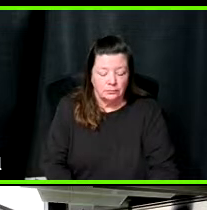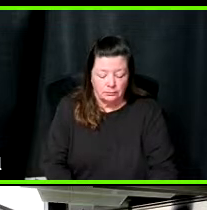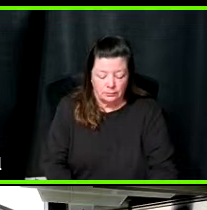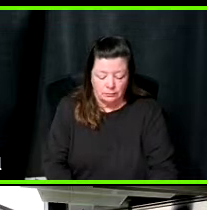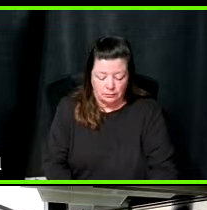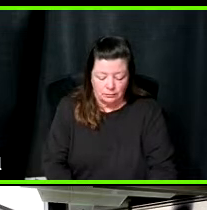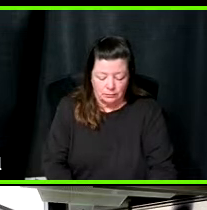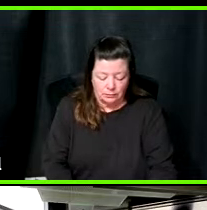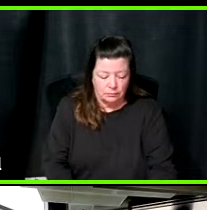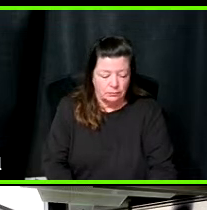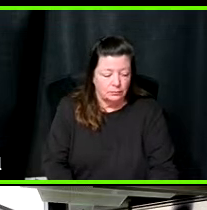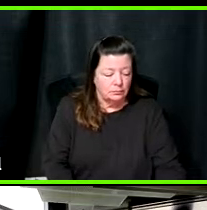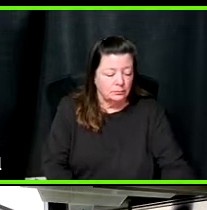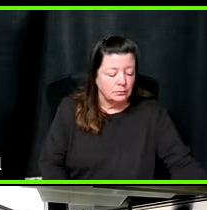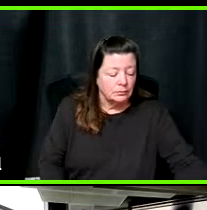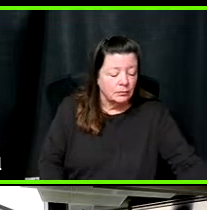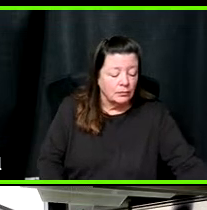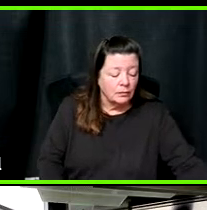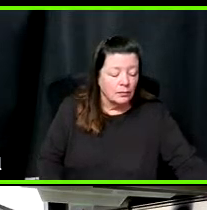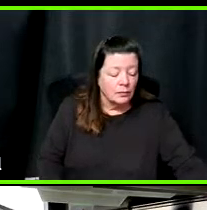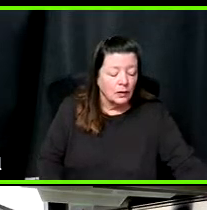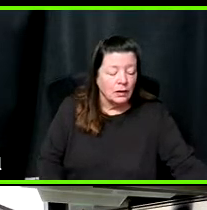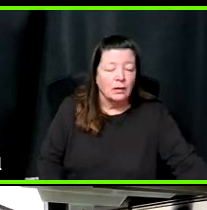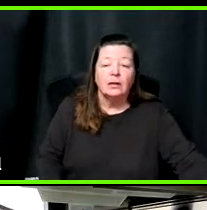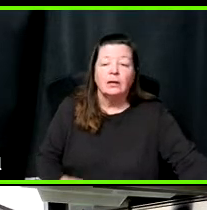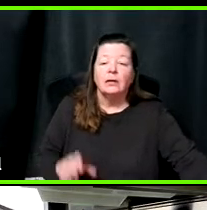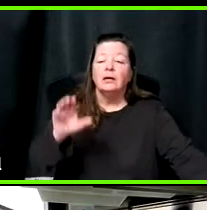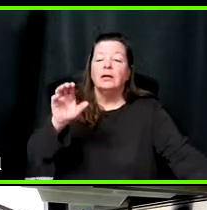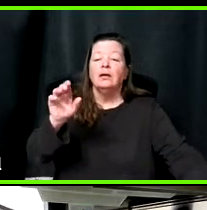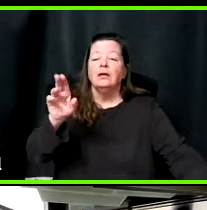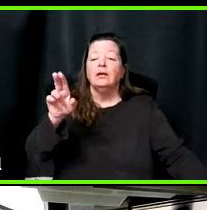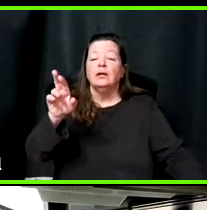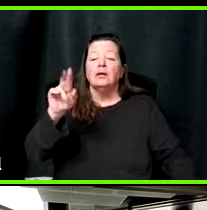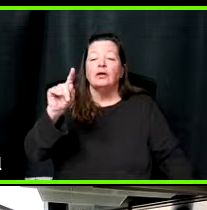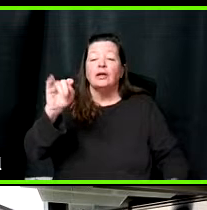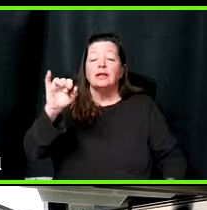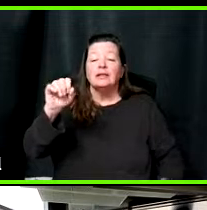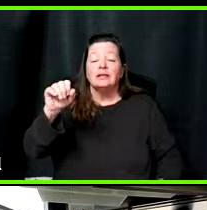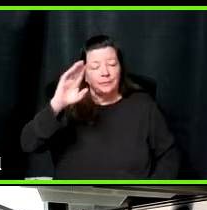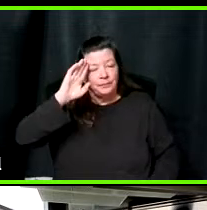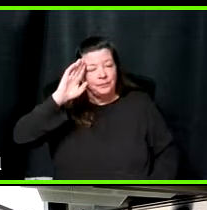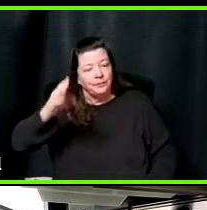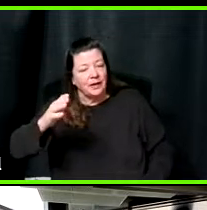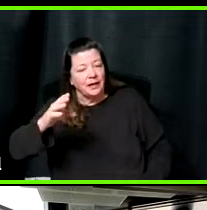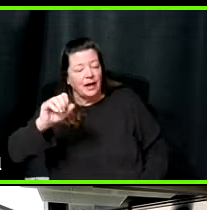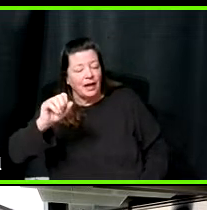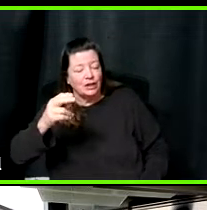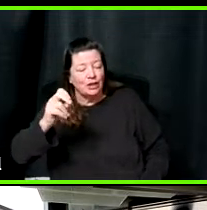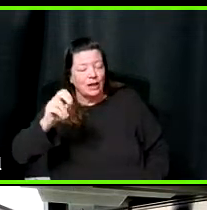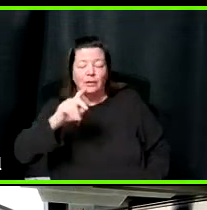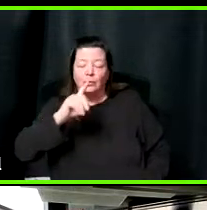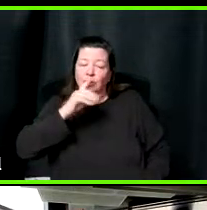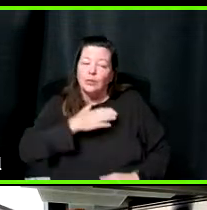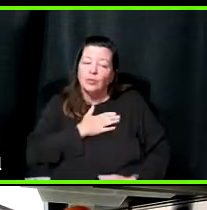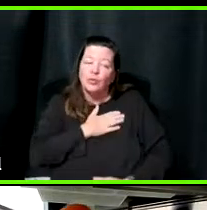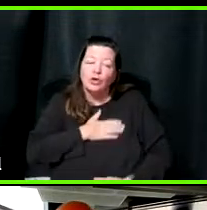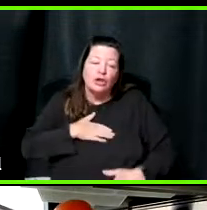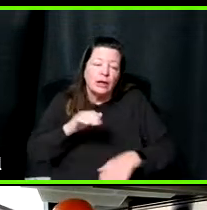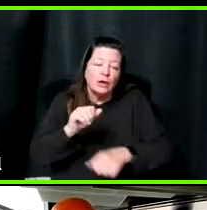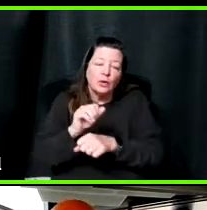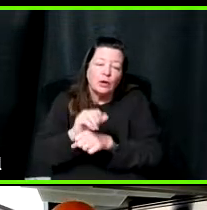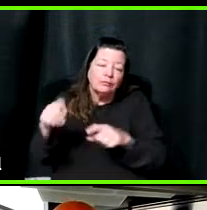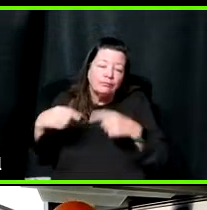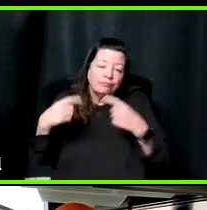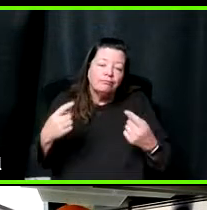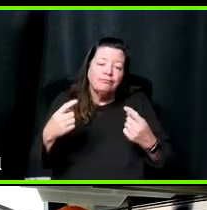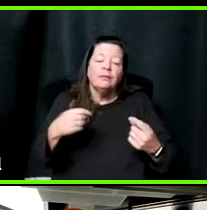Let's see, Curtis. Thanks a lot. Hi, Shannon. Really appreciate the work here, Shannon and Emily. I would just